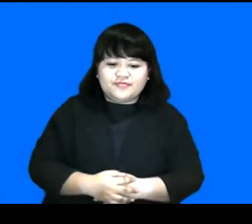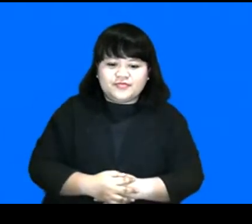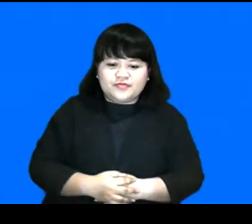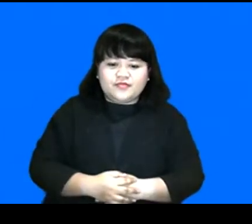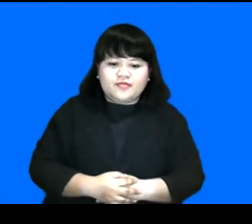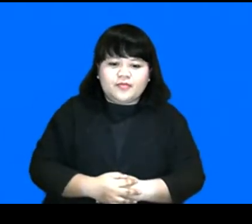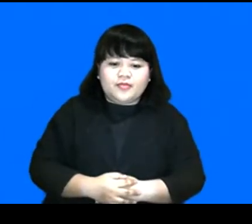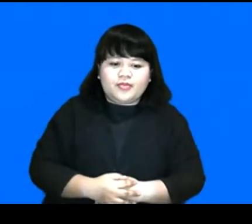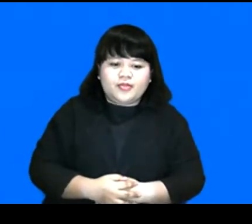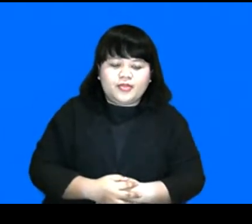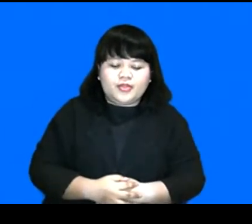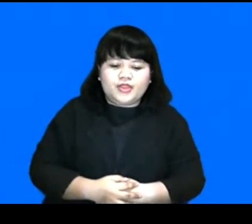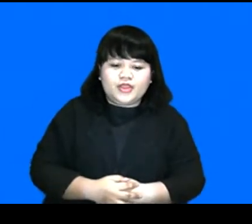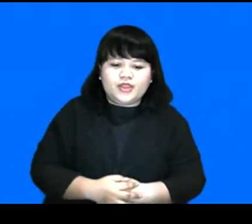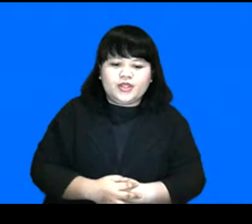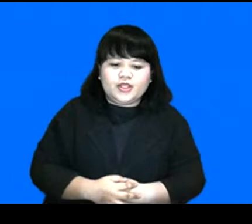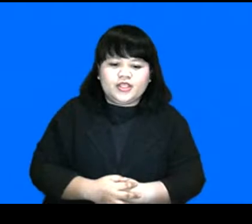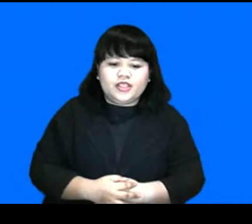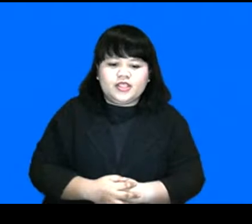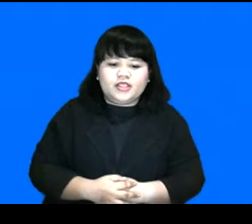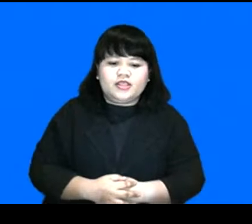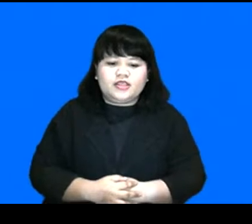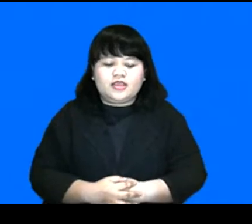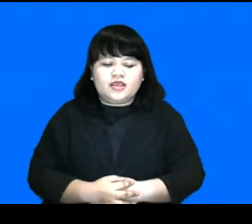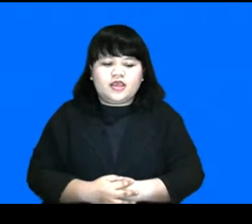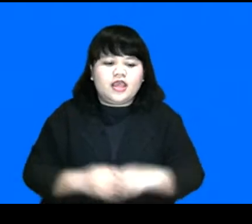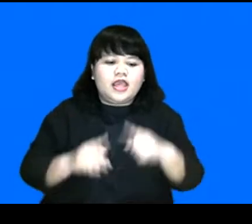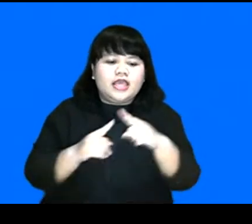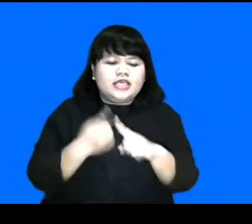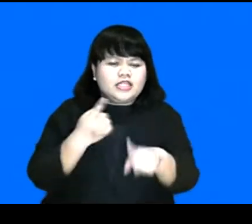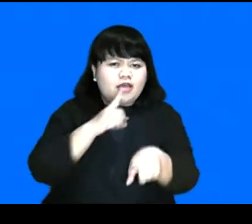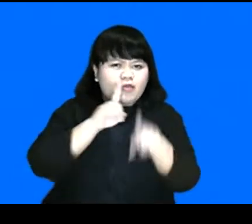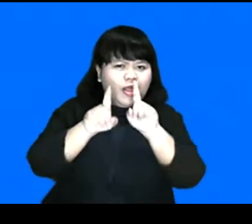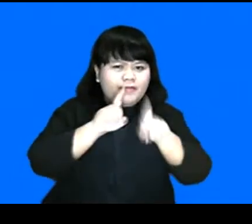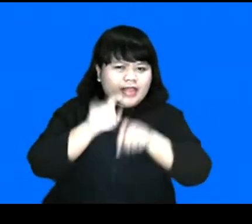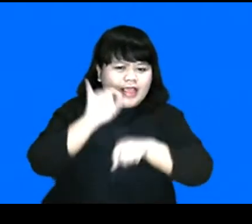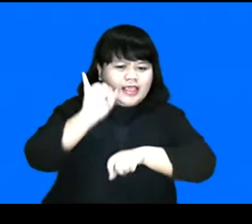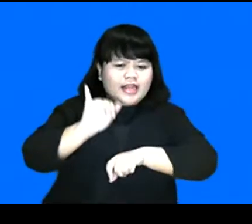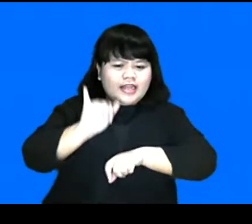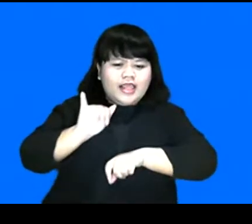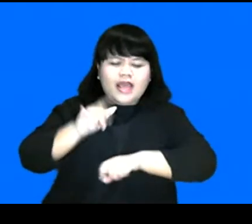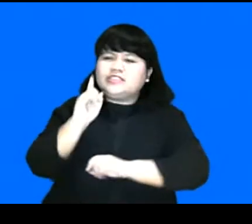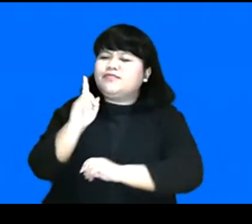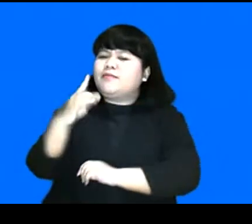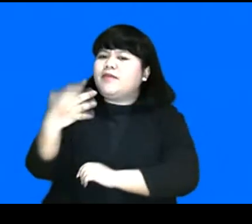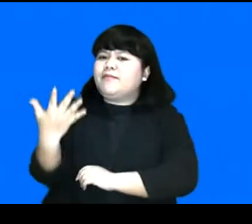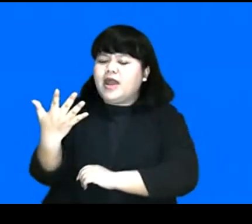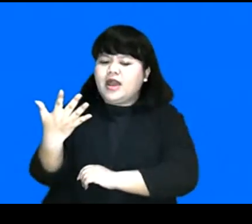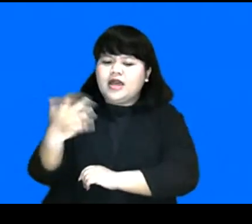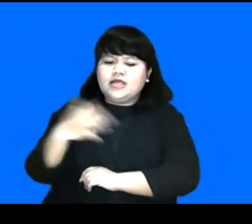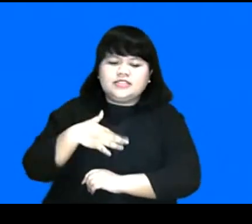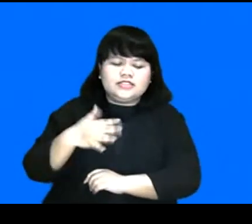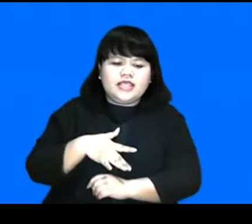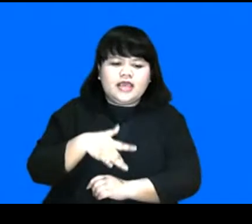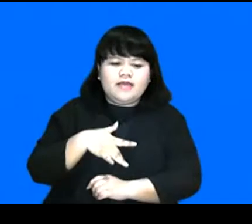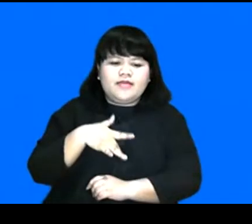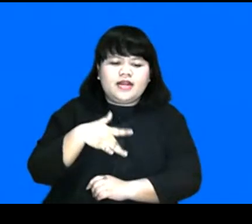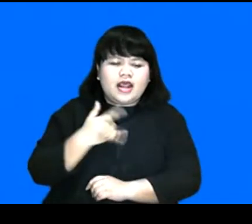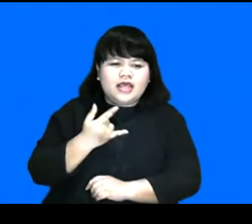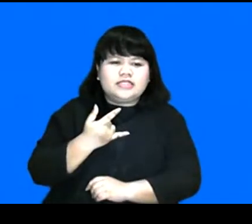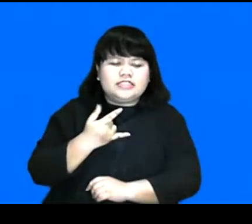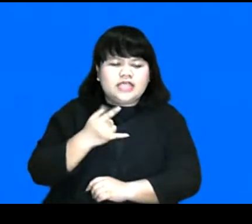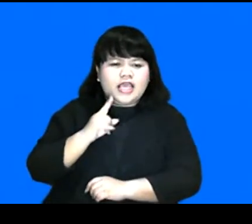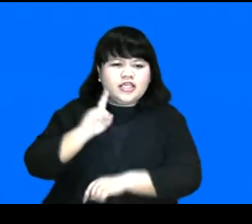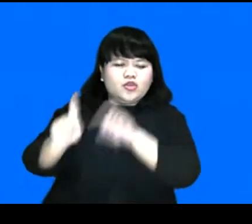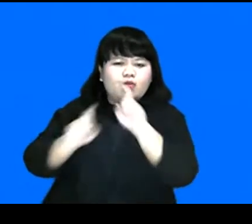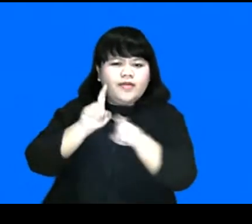Let's begin with a question, okay? Because this is a tough fight ahead, and so we need to start